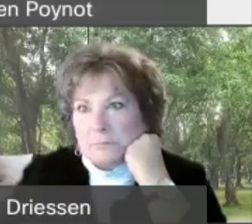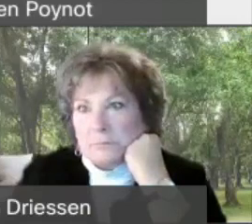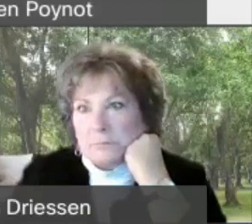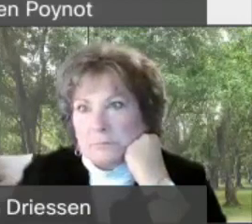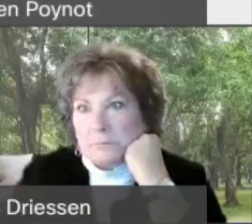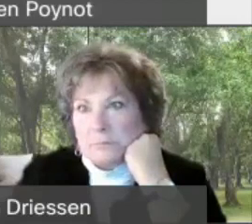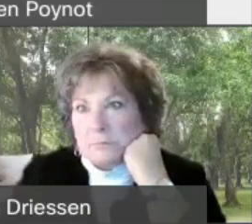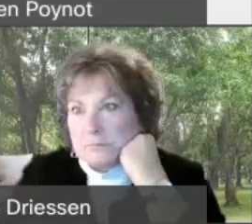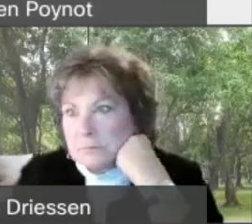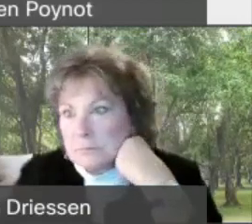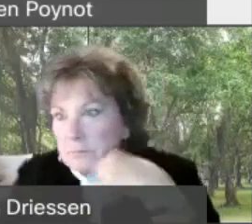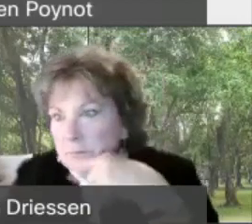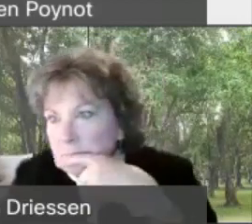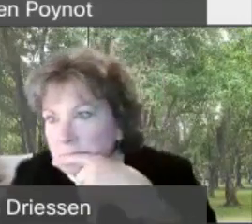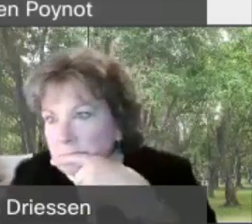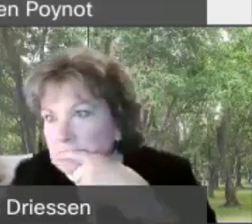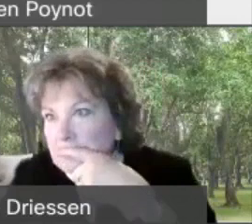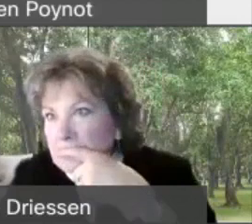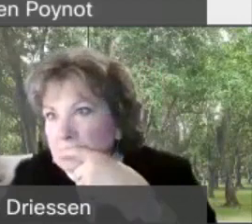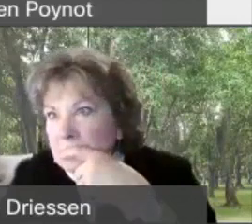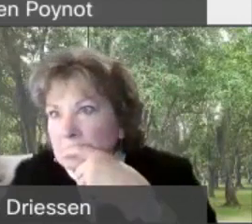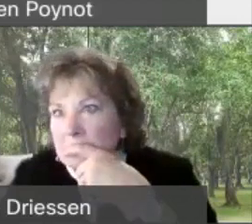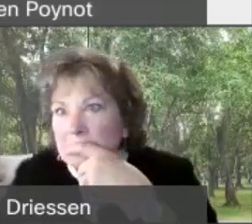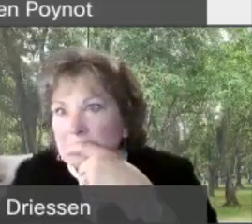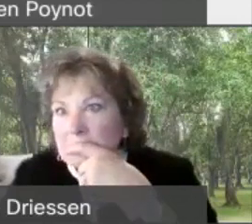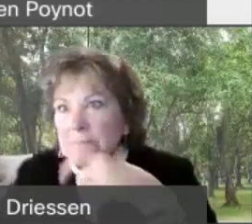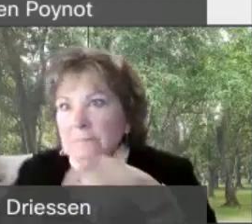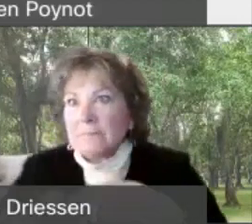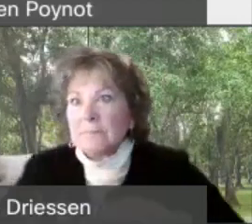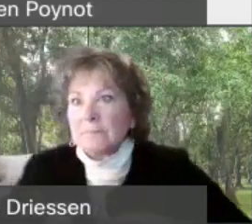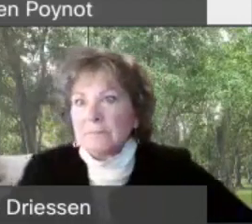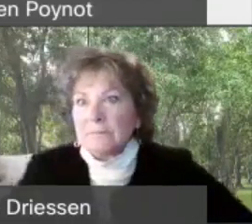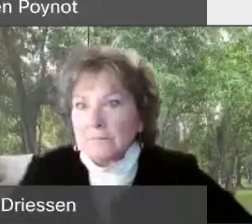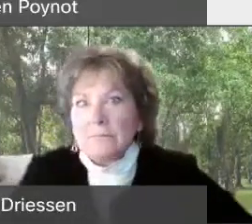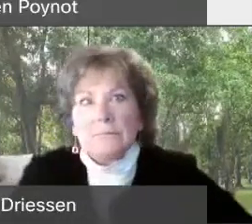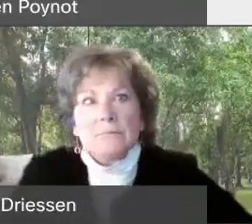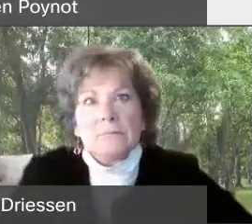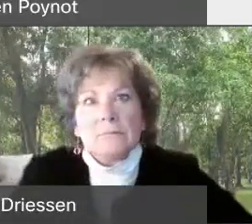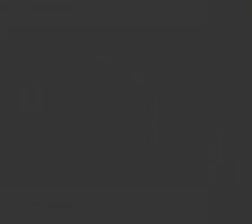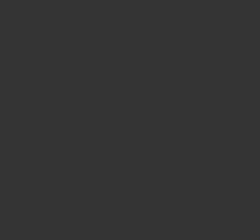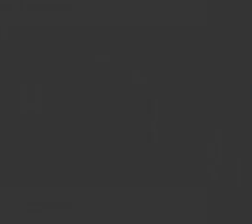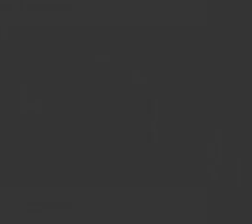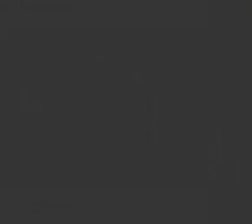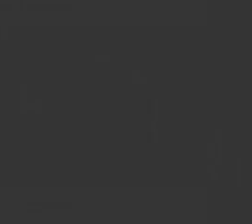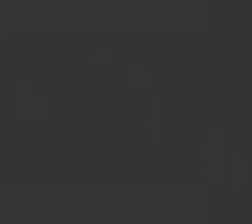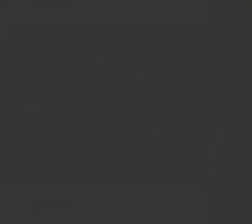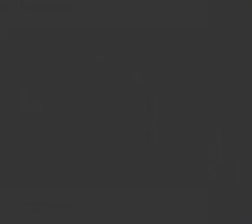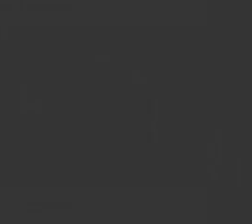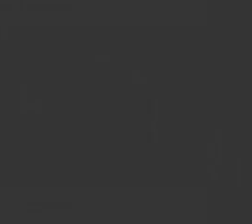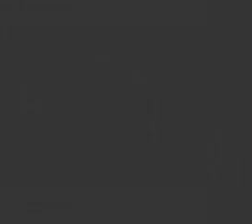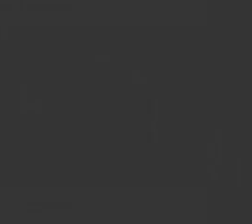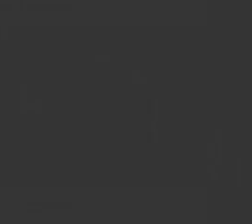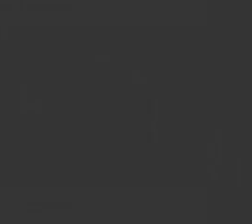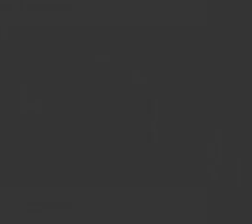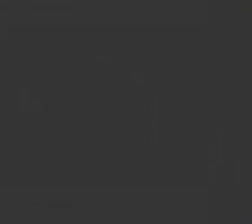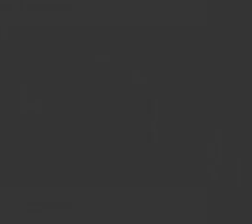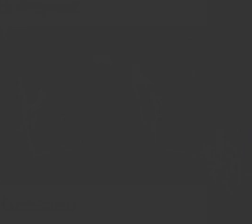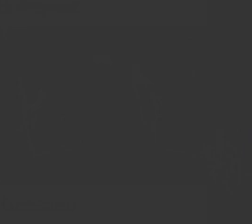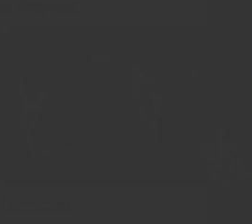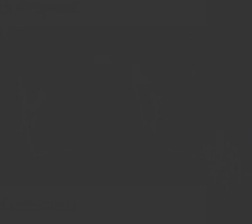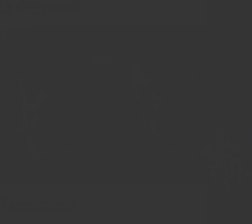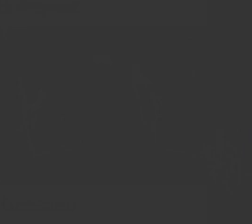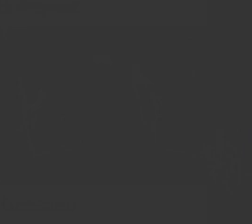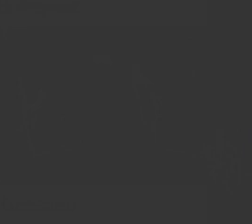request. Good morning, Brooke. Thank you. Dr. Sun, good morning, and to members of the committee, good morning to all of